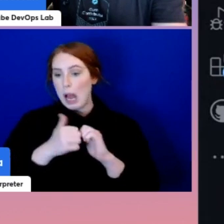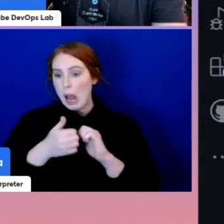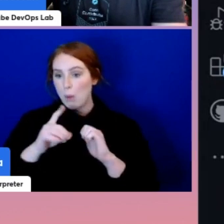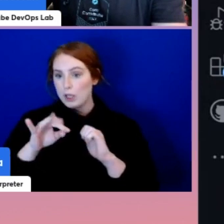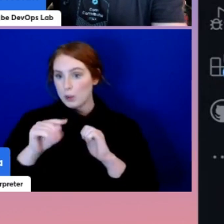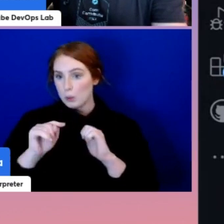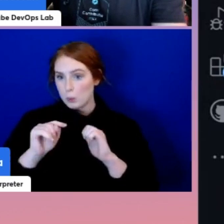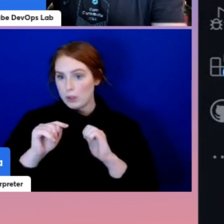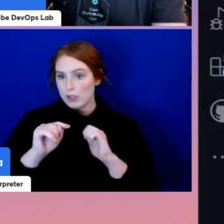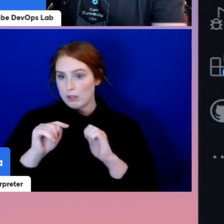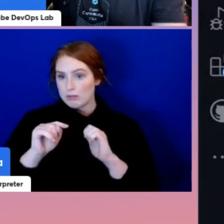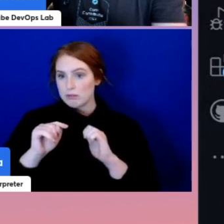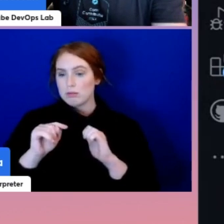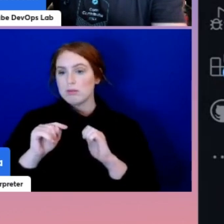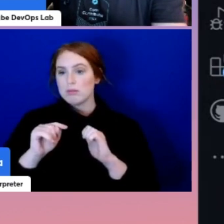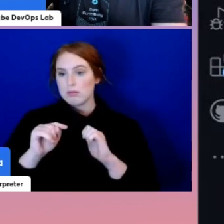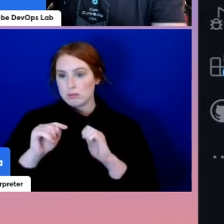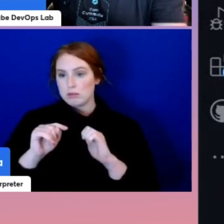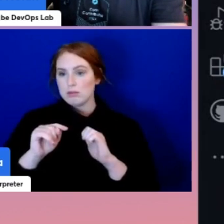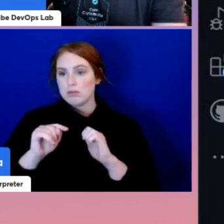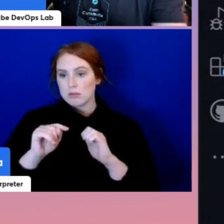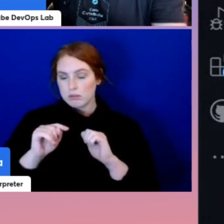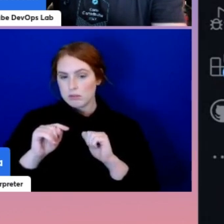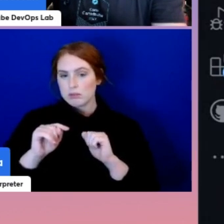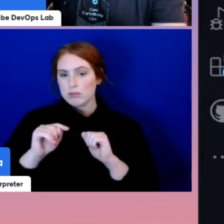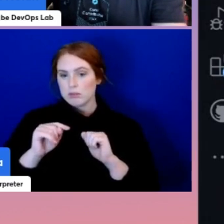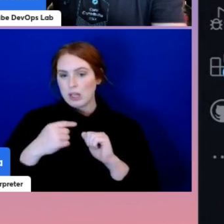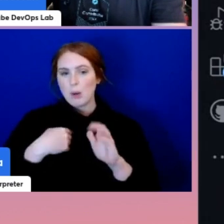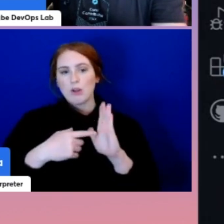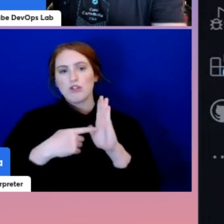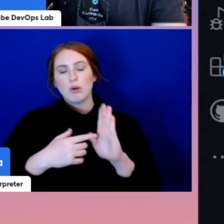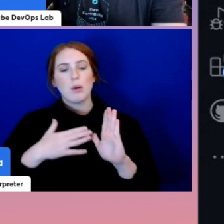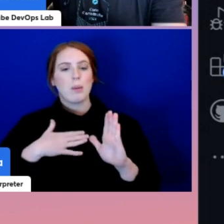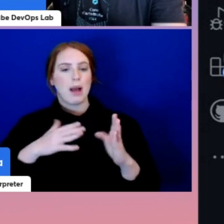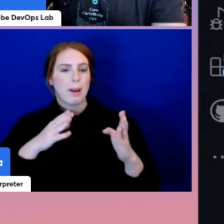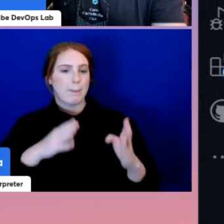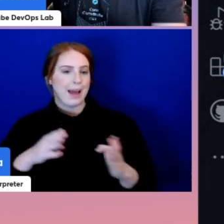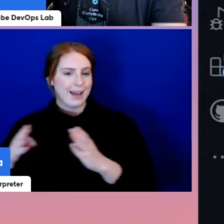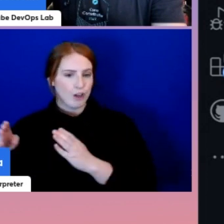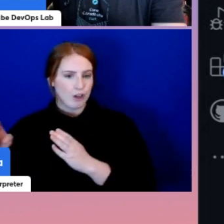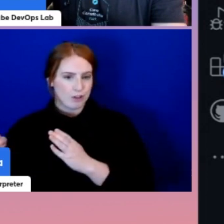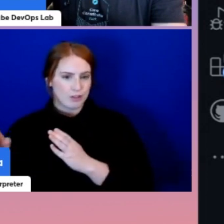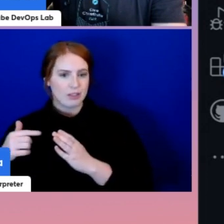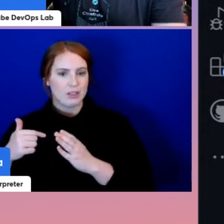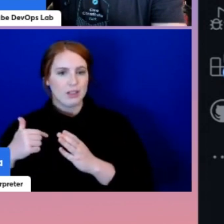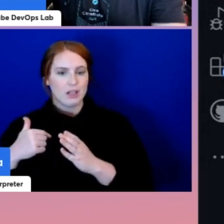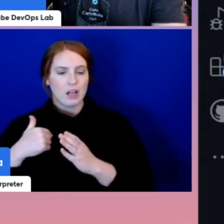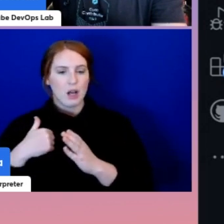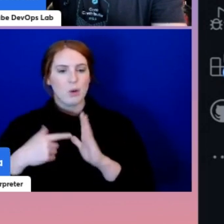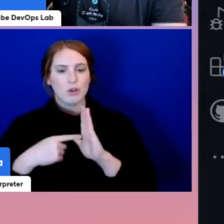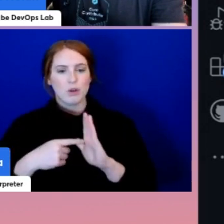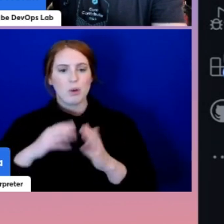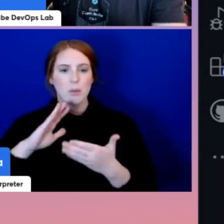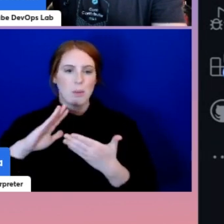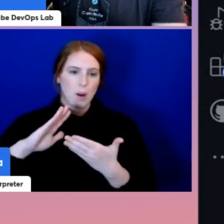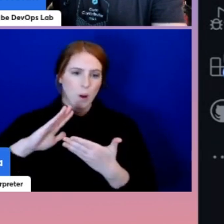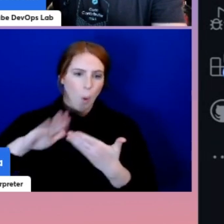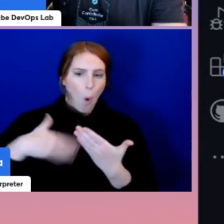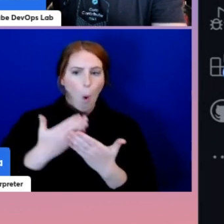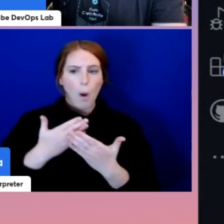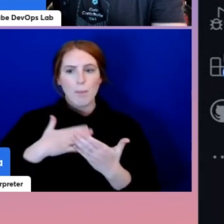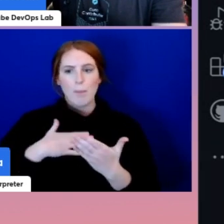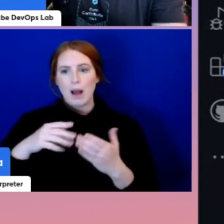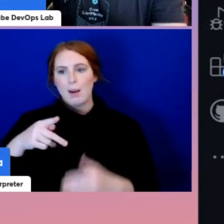if I just show you in my pattern and I go make all patterns and we